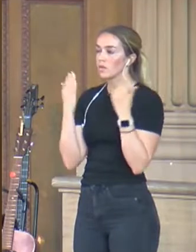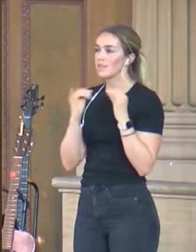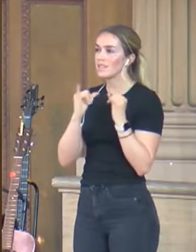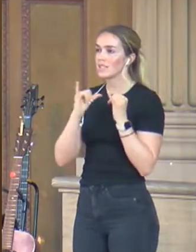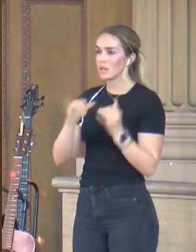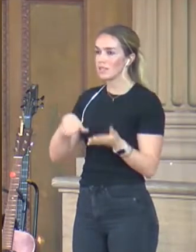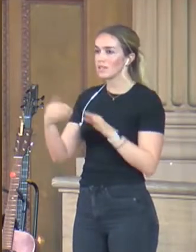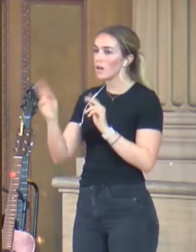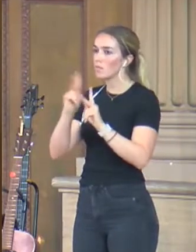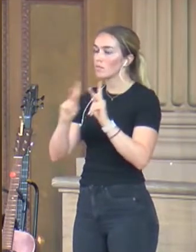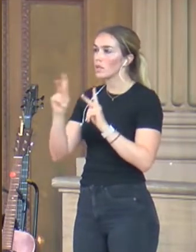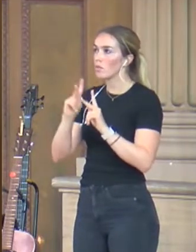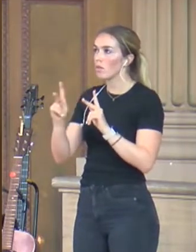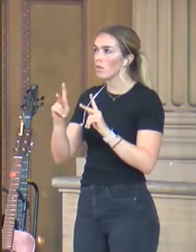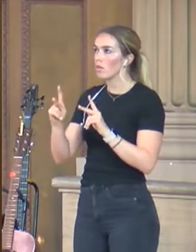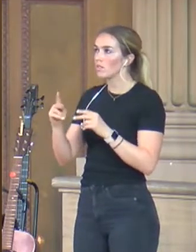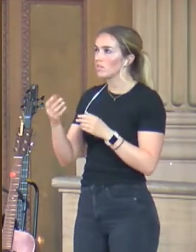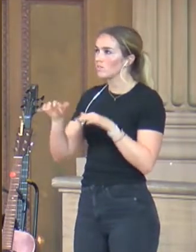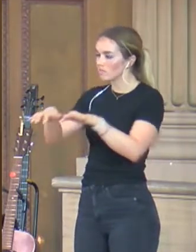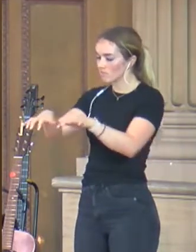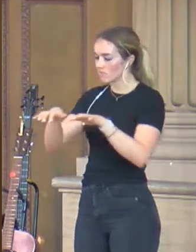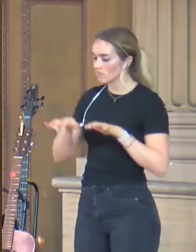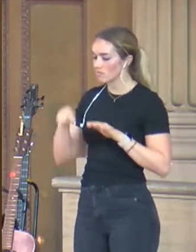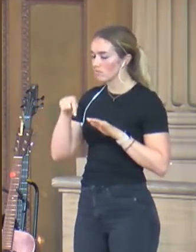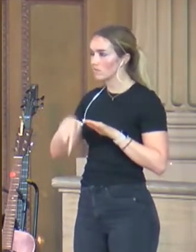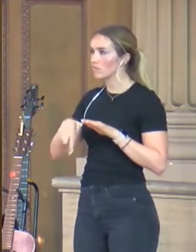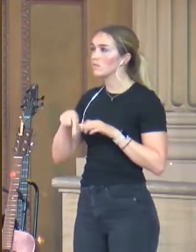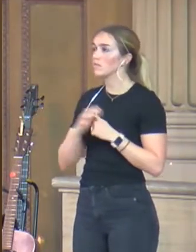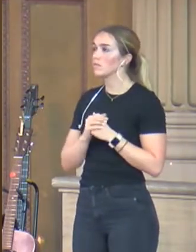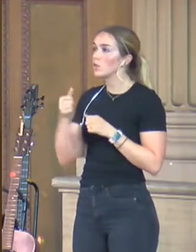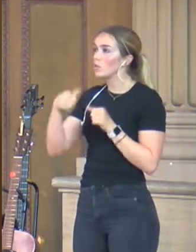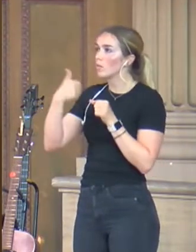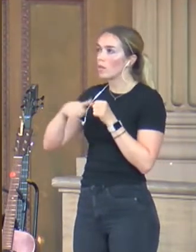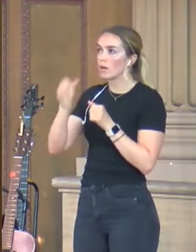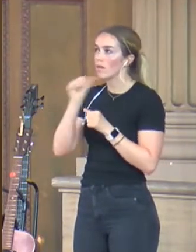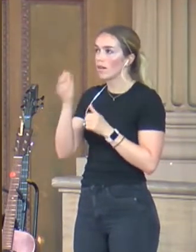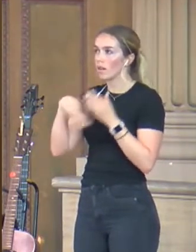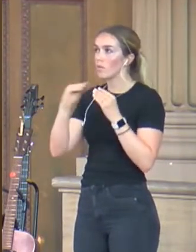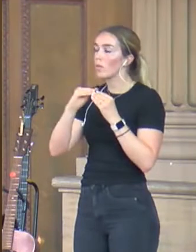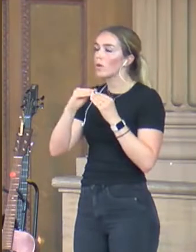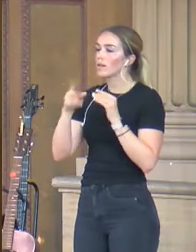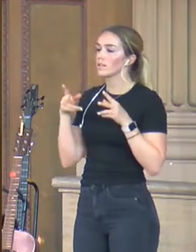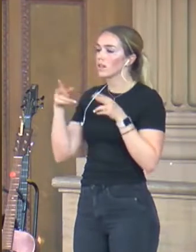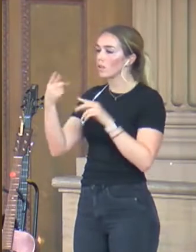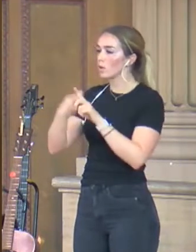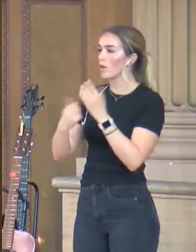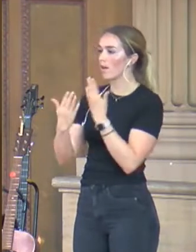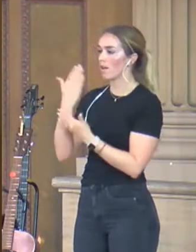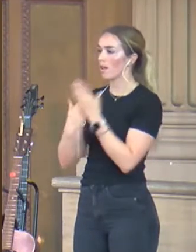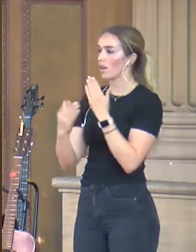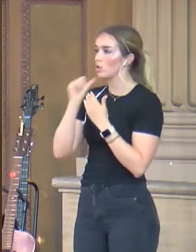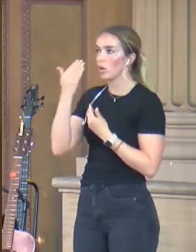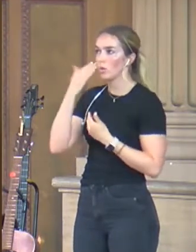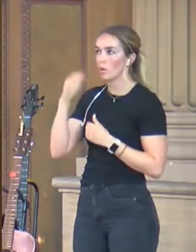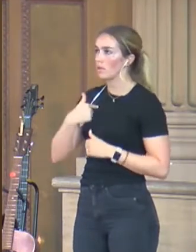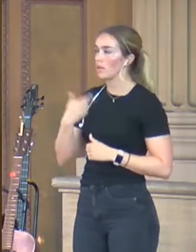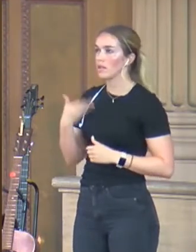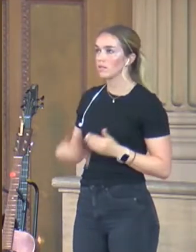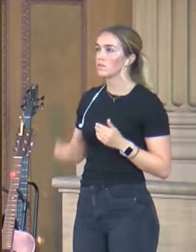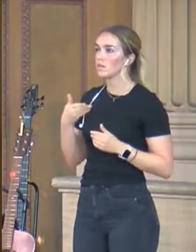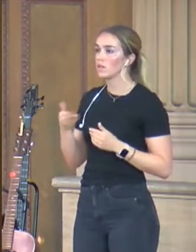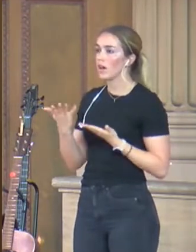dead. Like the slain that lie in the grave. Like those whom you remember no more, for they are cut off from your hand. You have put me